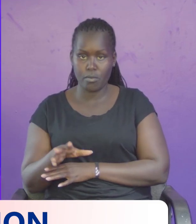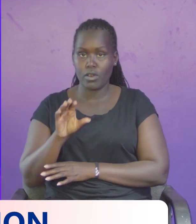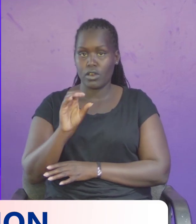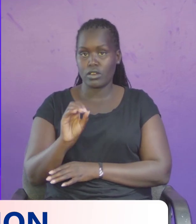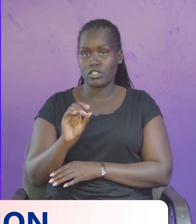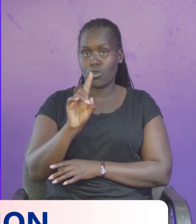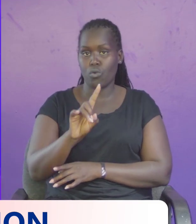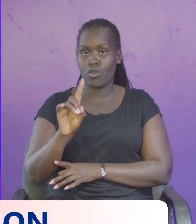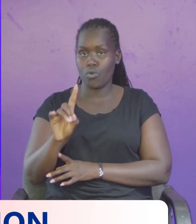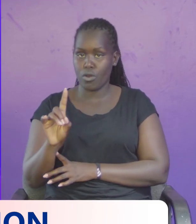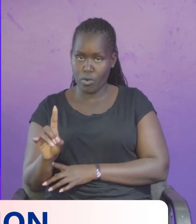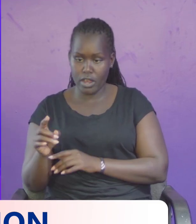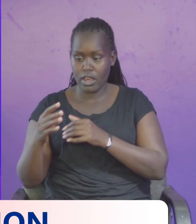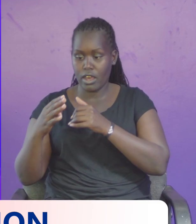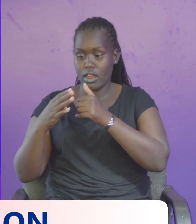0111